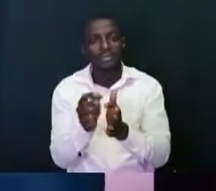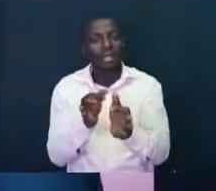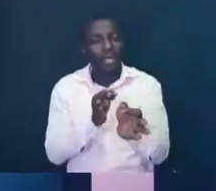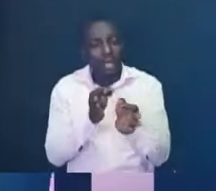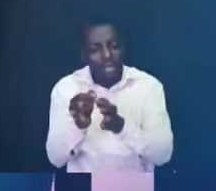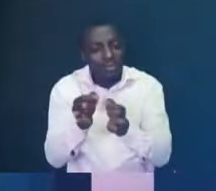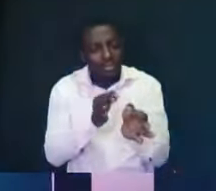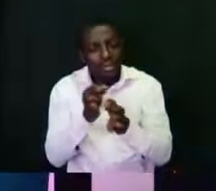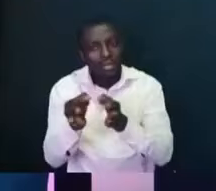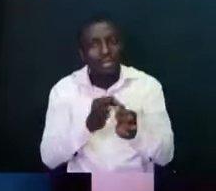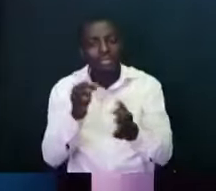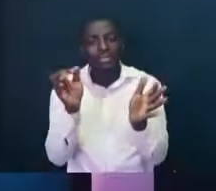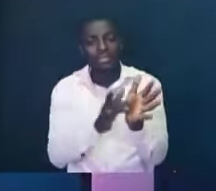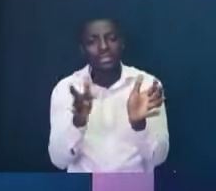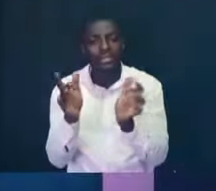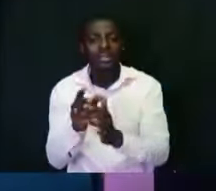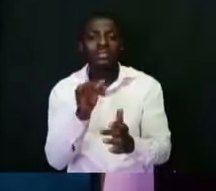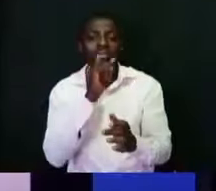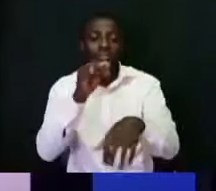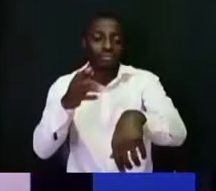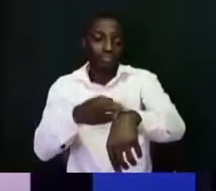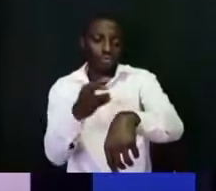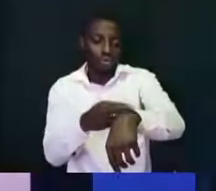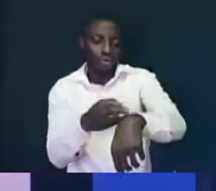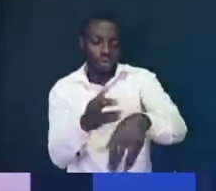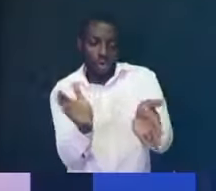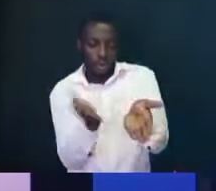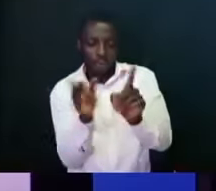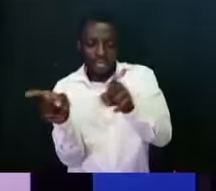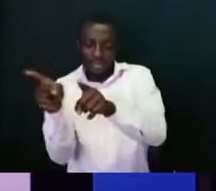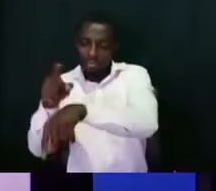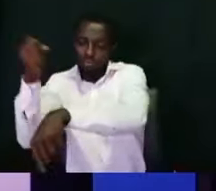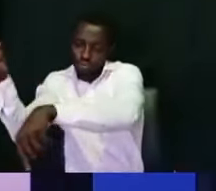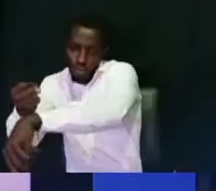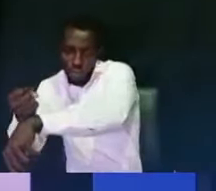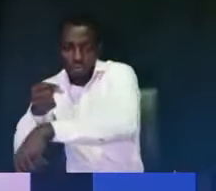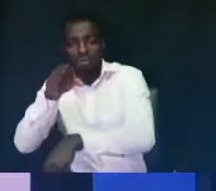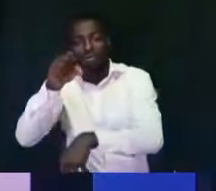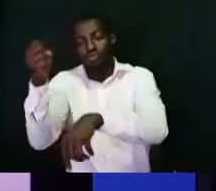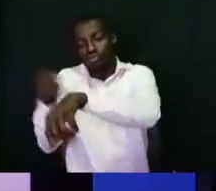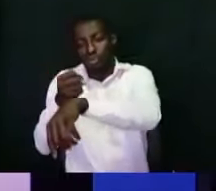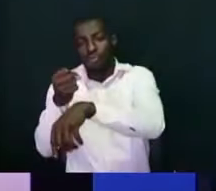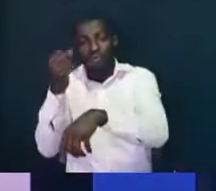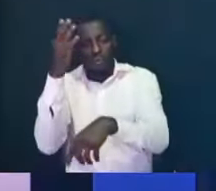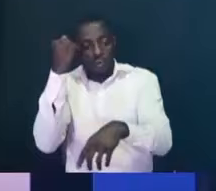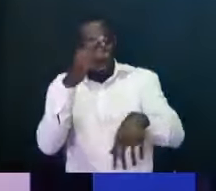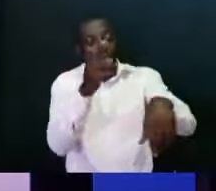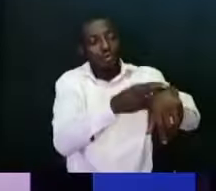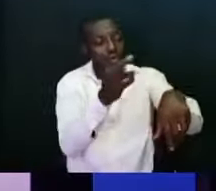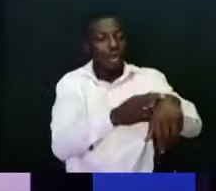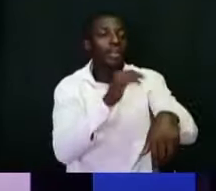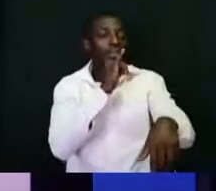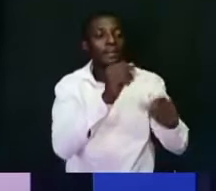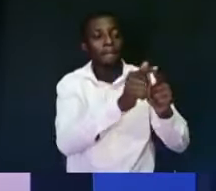cornerstone. So sometimes it is said to be a stone. After all, a rock is a big